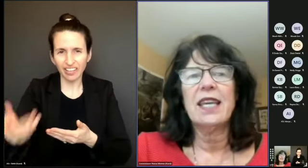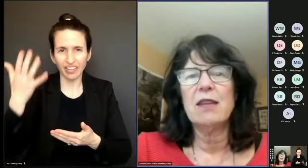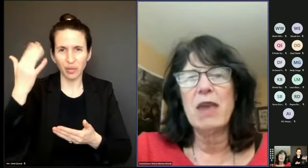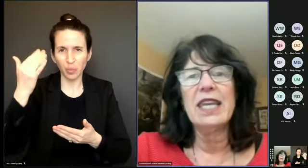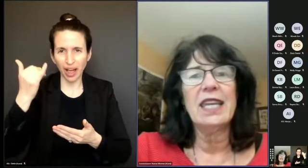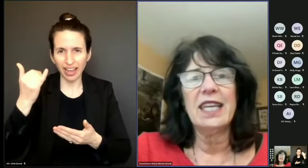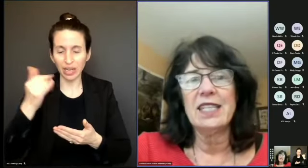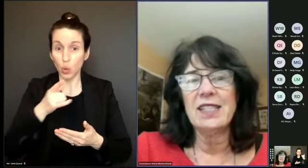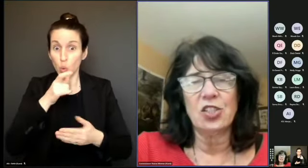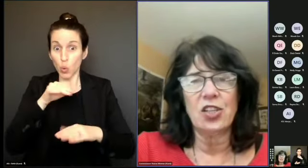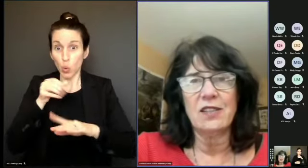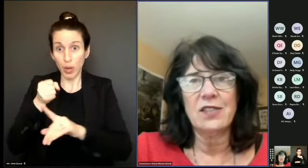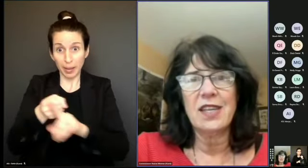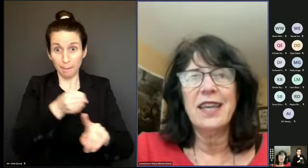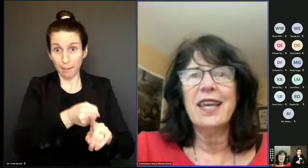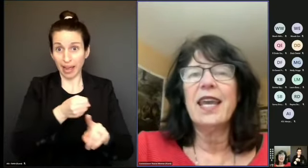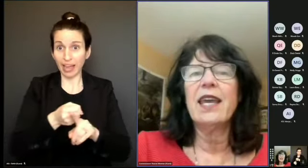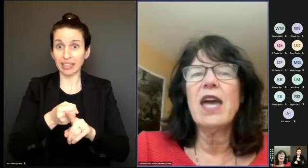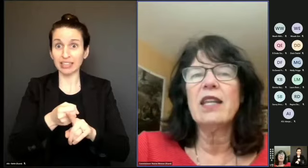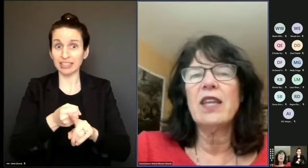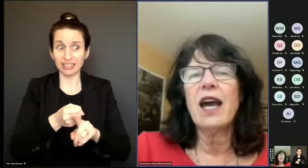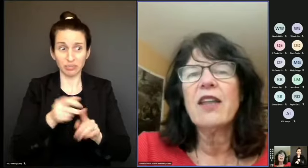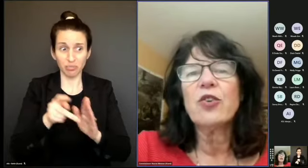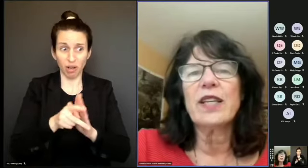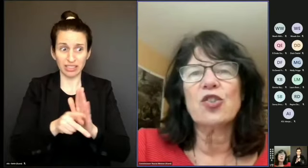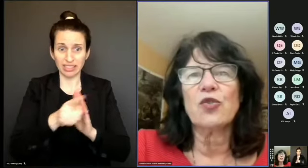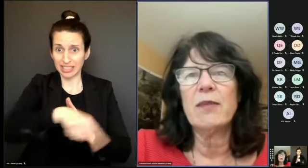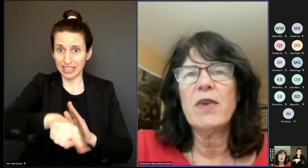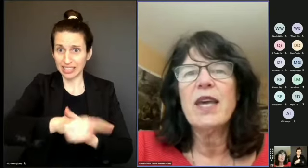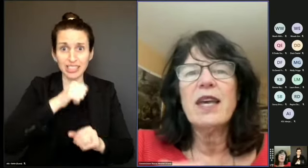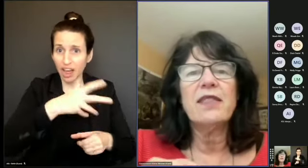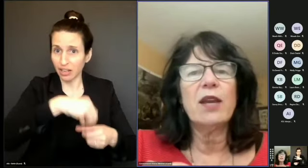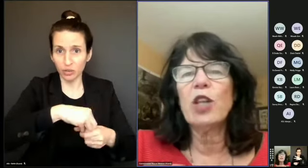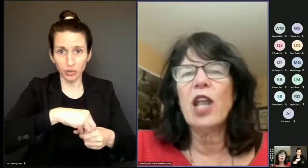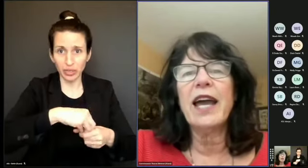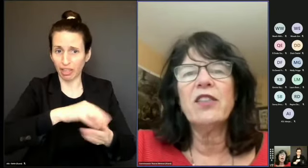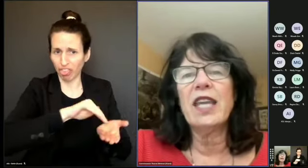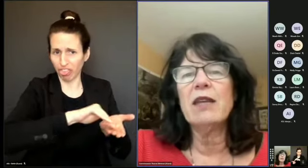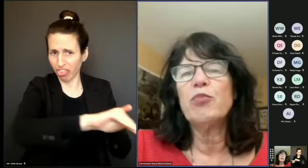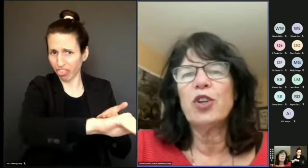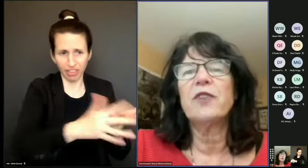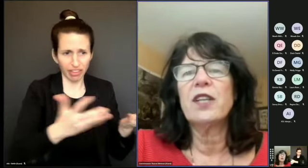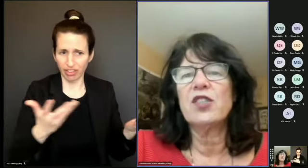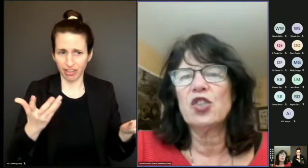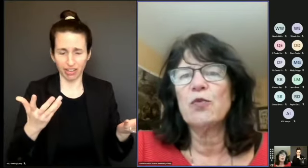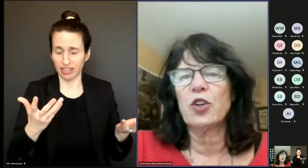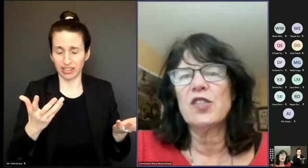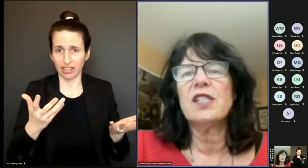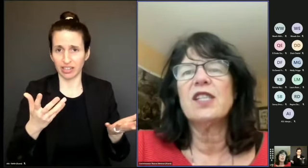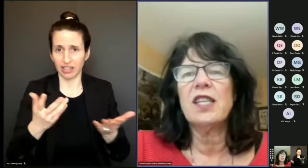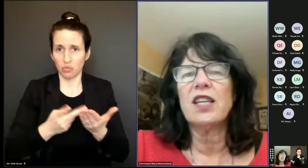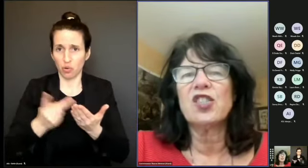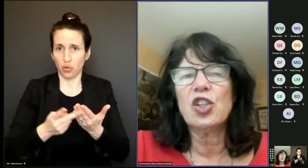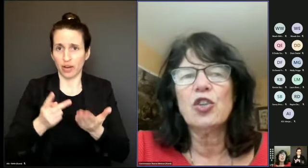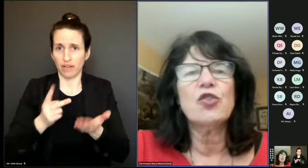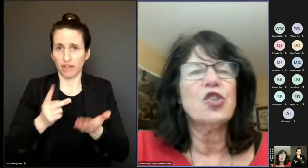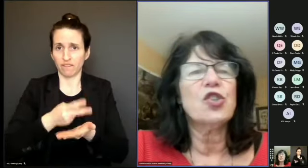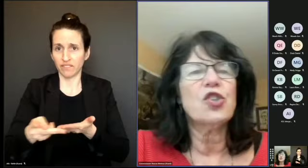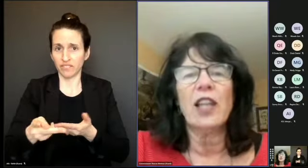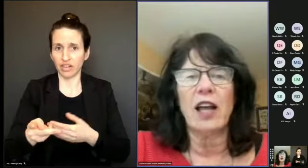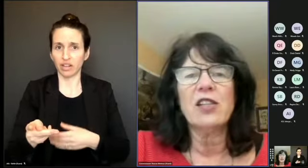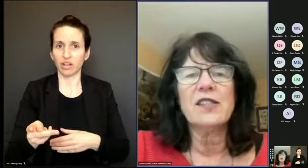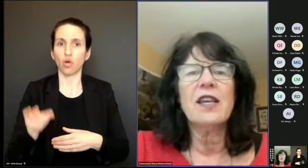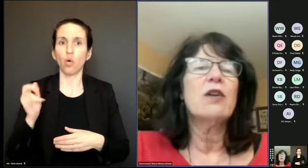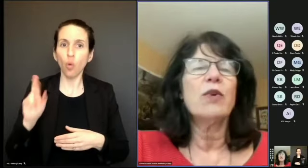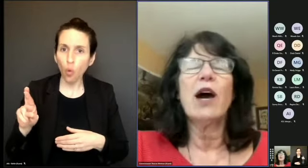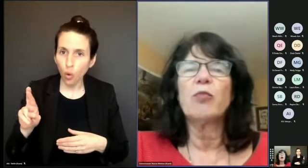policies in making key decisions. And then at the other extreme, they rely on the input of consumers to the exclusion of